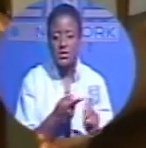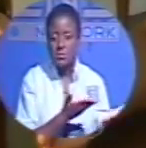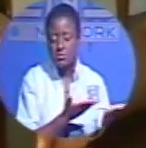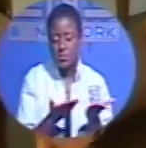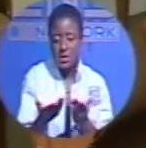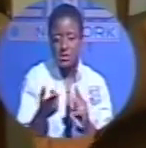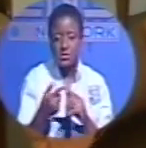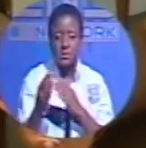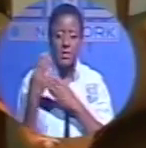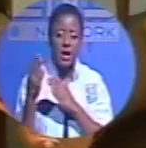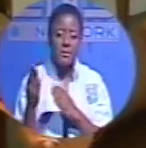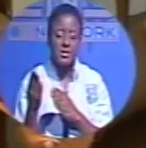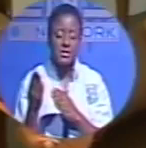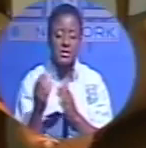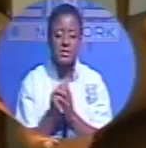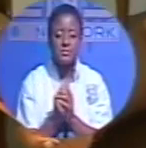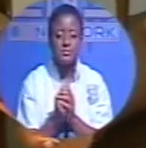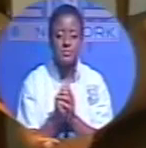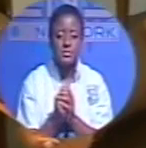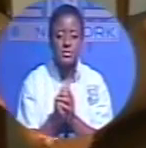She knows about health integration.